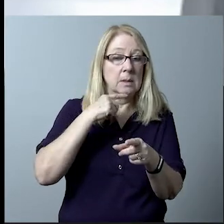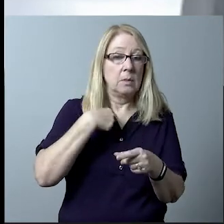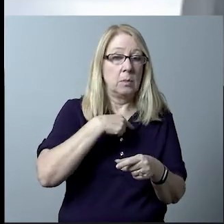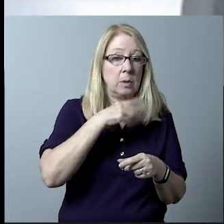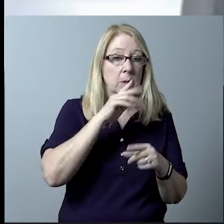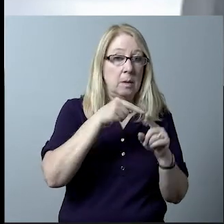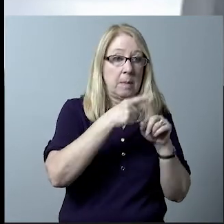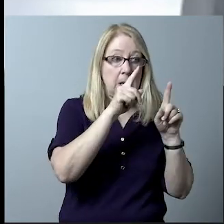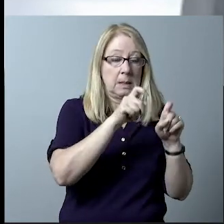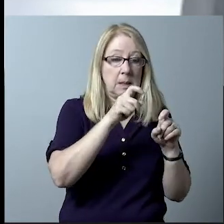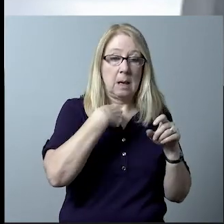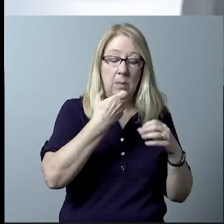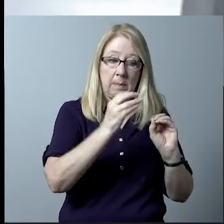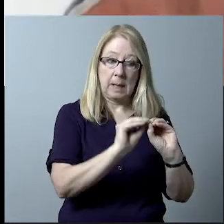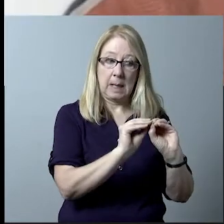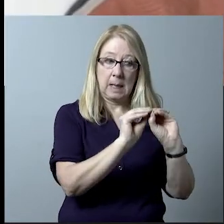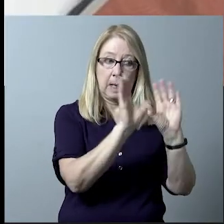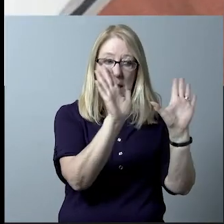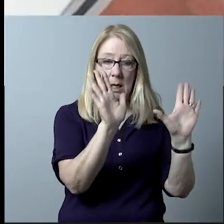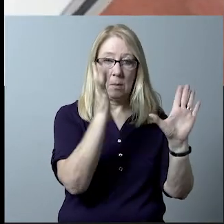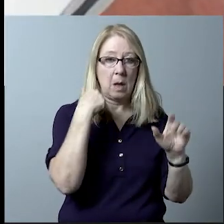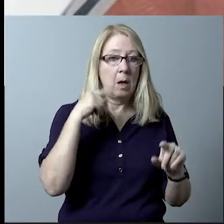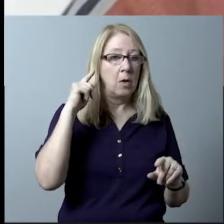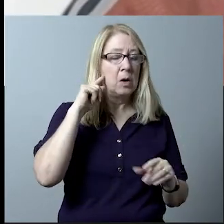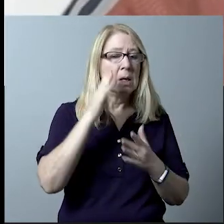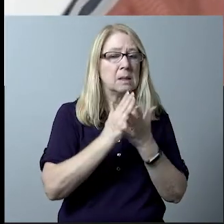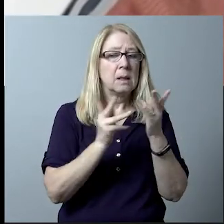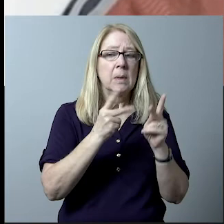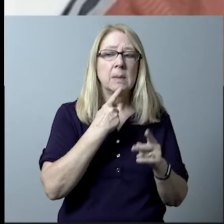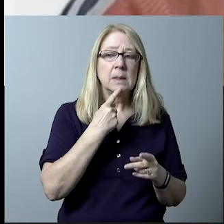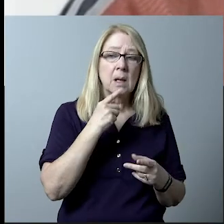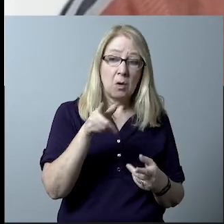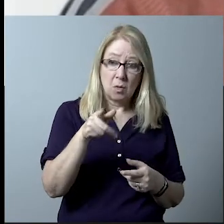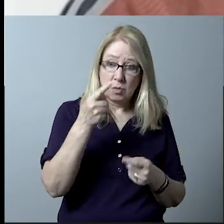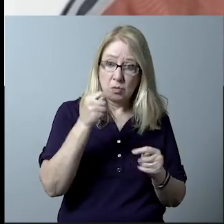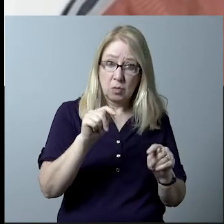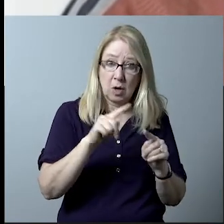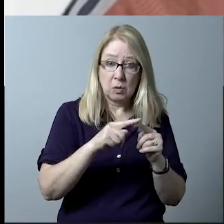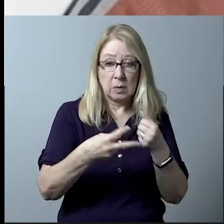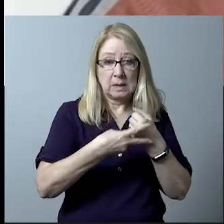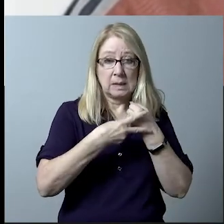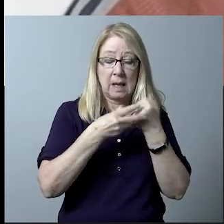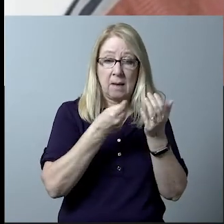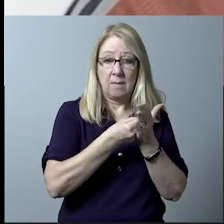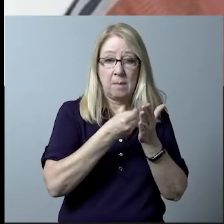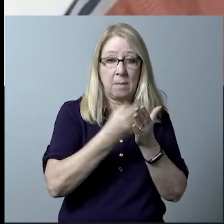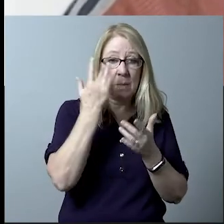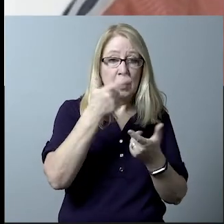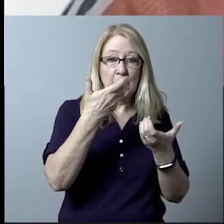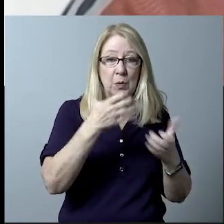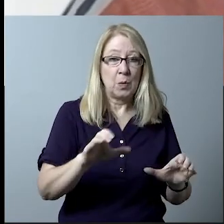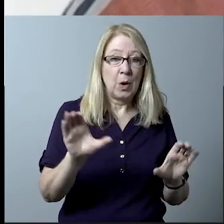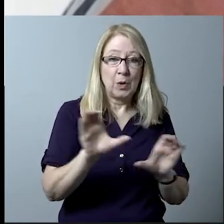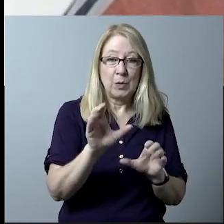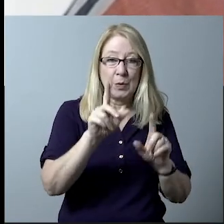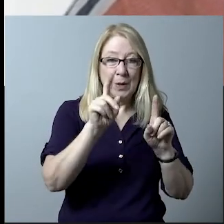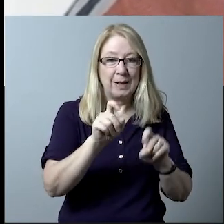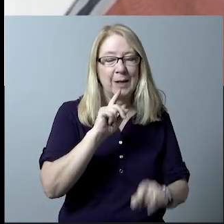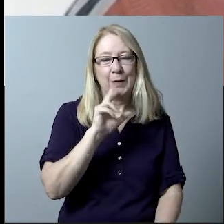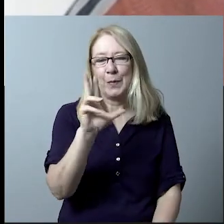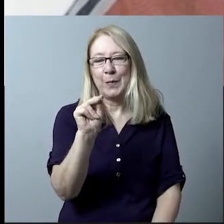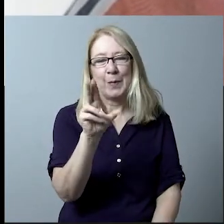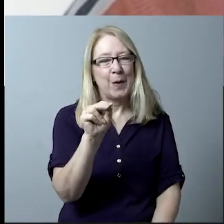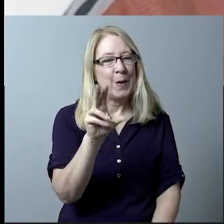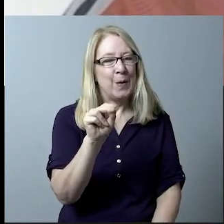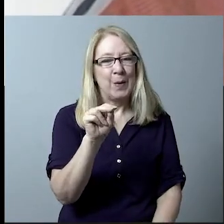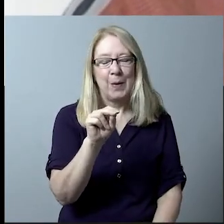the test topic, I do want to be clear that because I heard some folks say, well, are you trying to save money by not doing